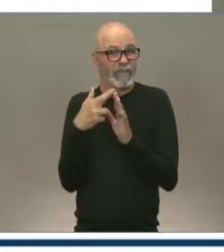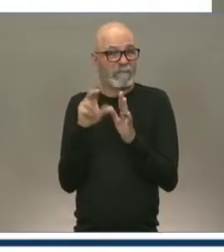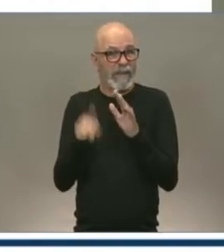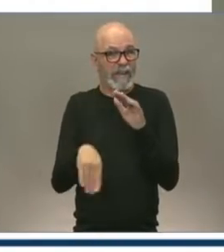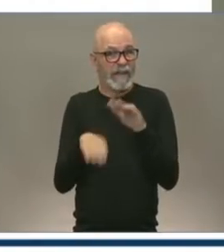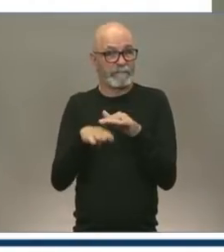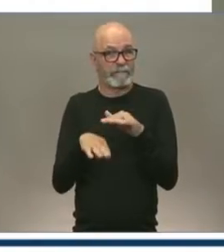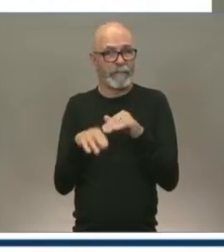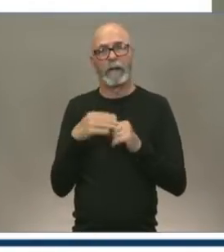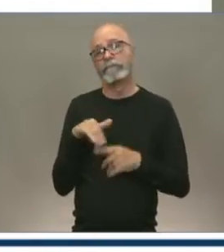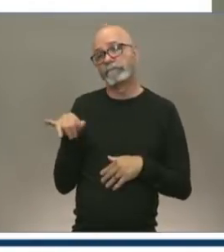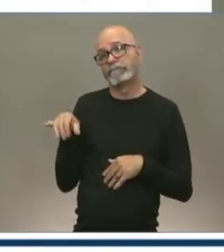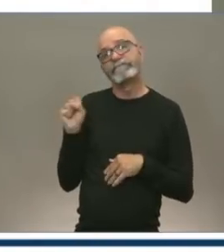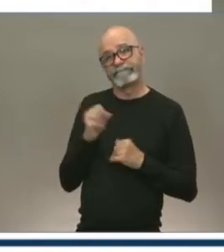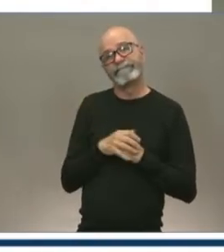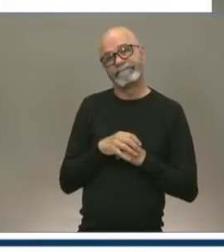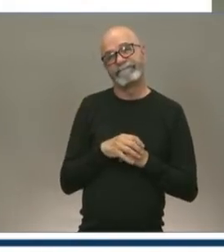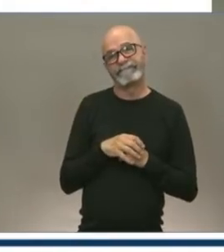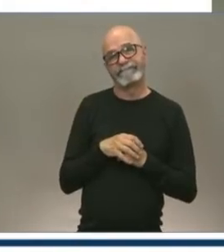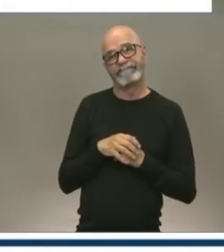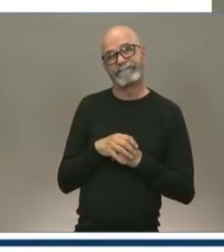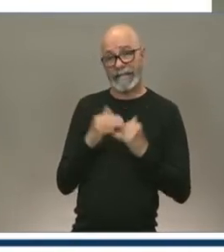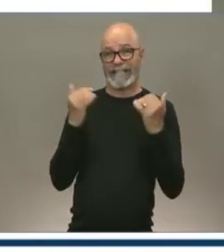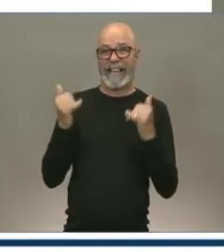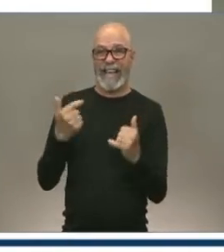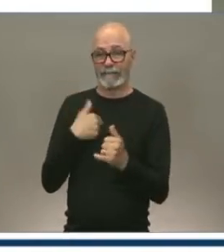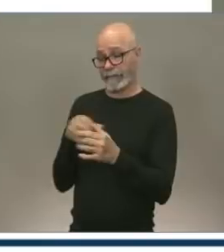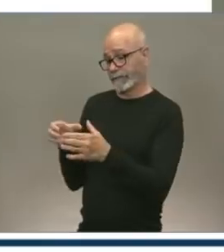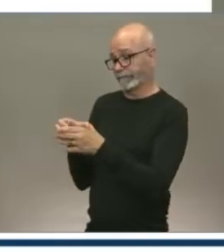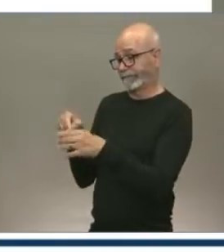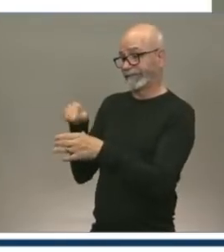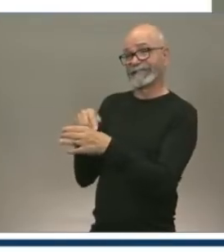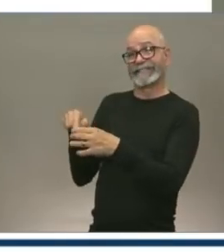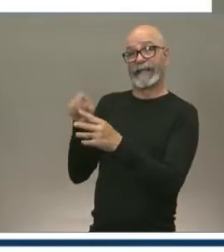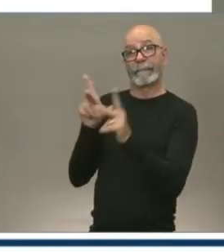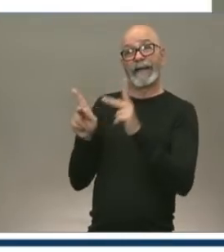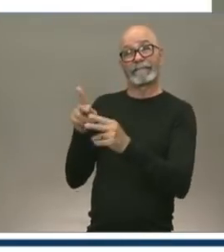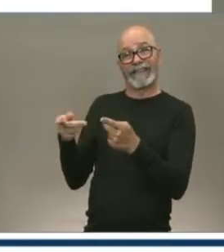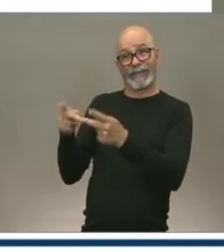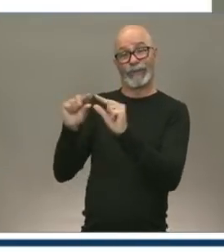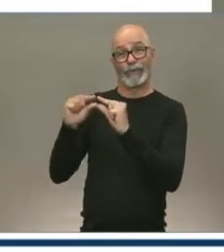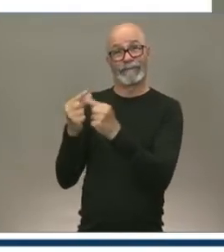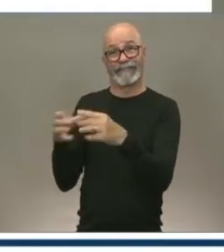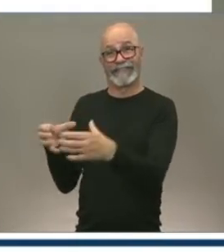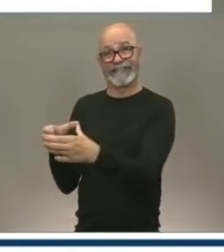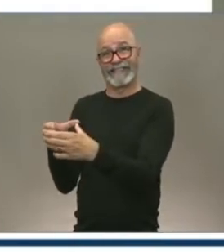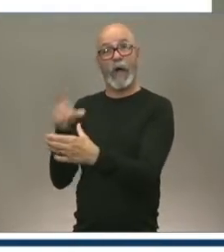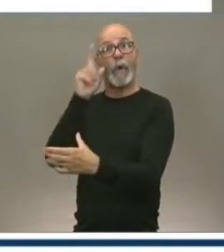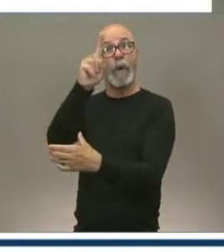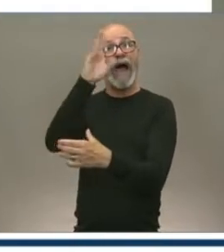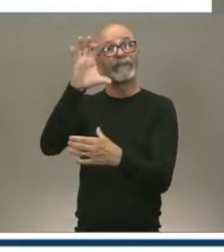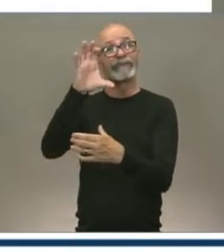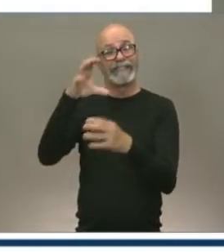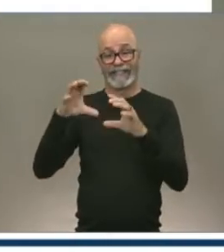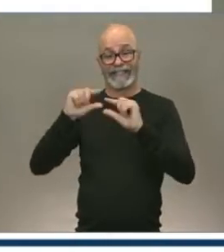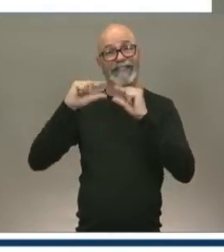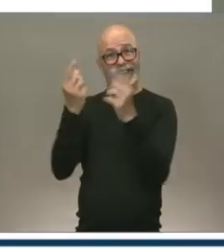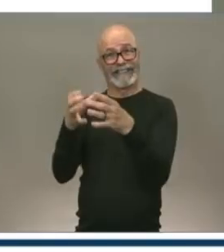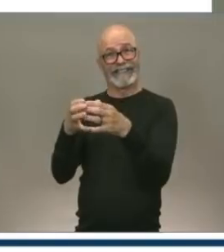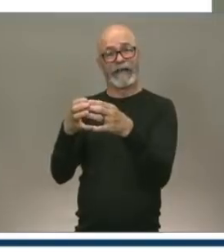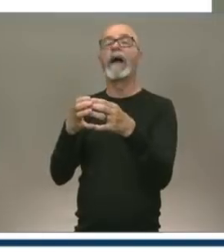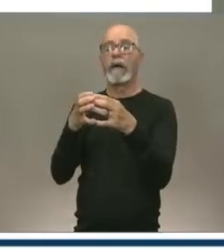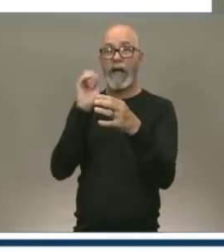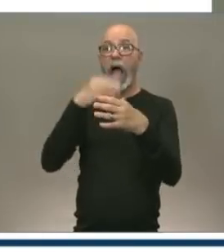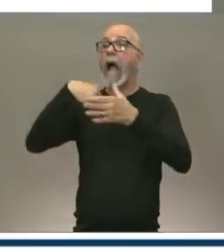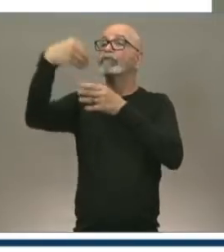have gathering limits that limit indoor gatherings to a maximum of 100, outdoor gatherings to 150, and a lot of public